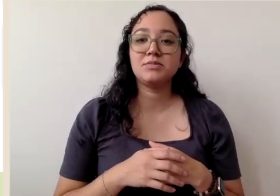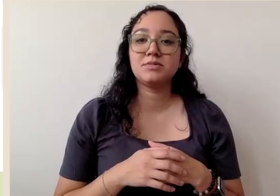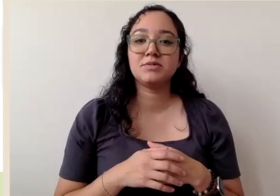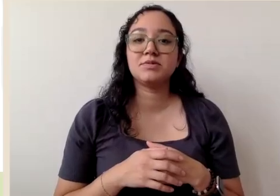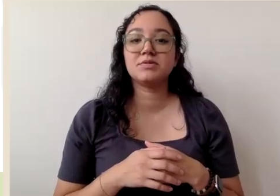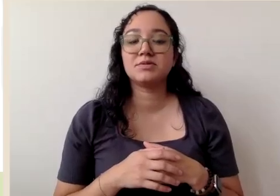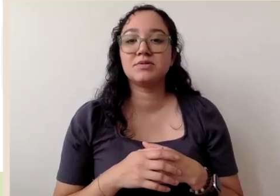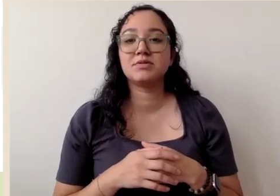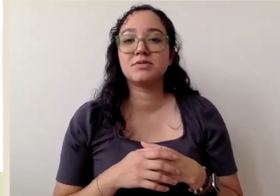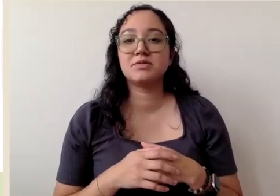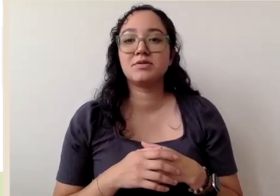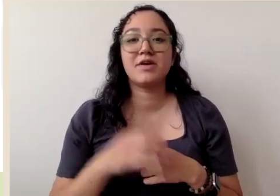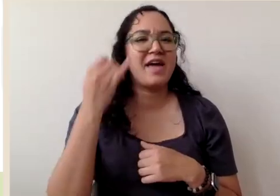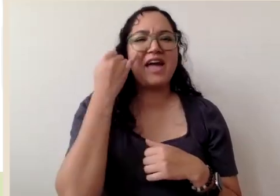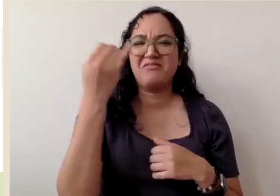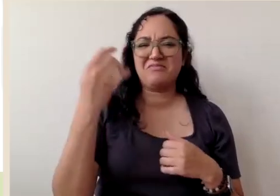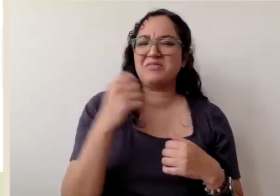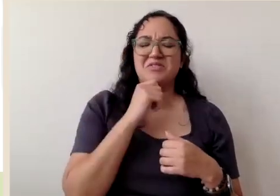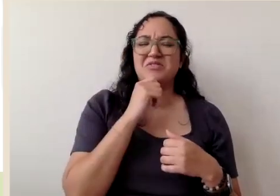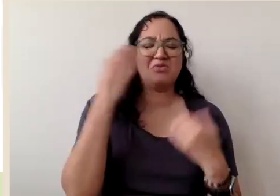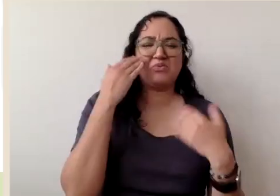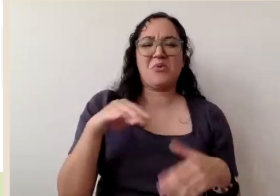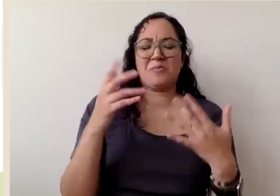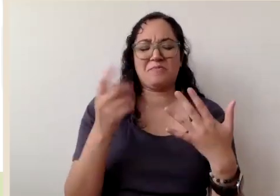And if these terms aren't familiar to anyone, please let me know.